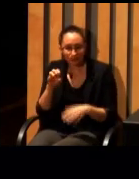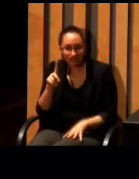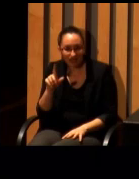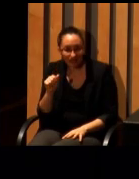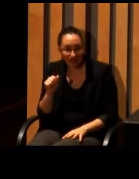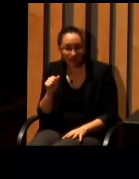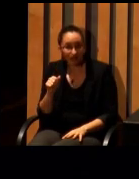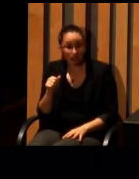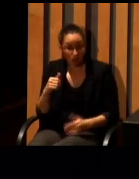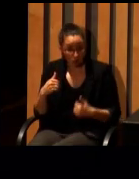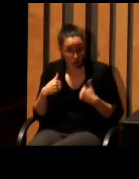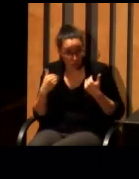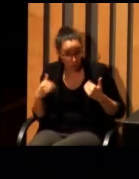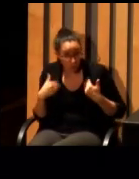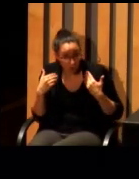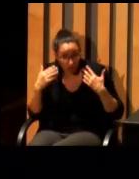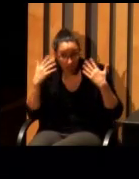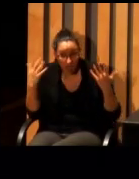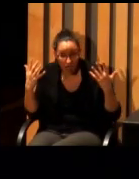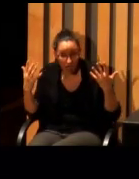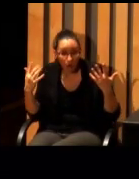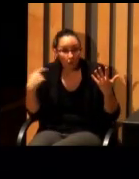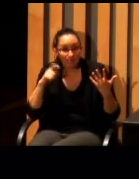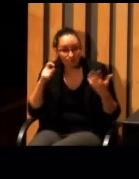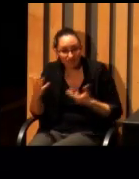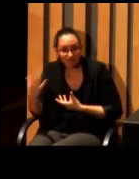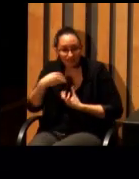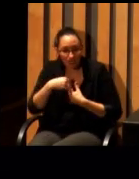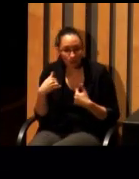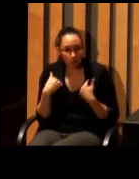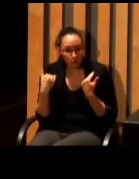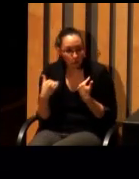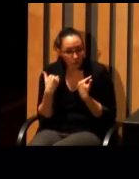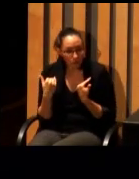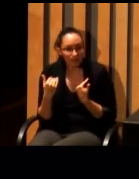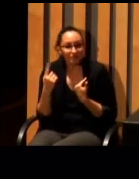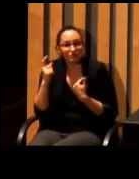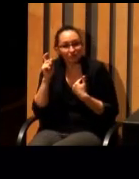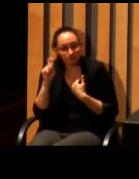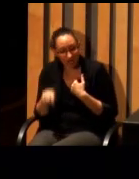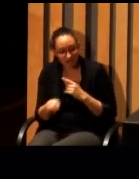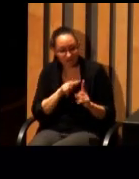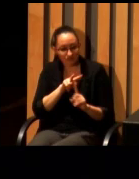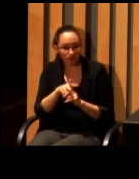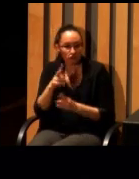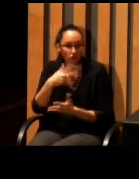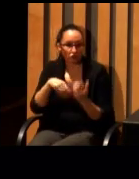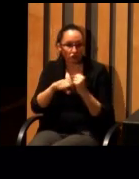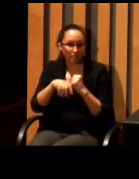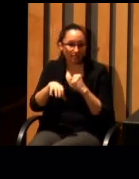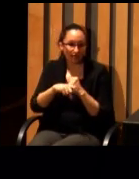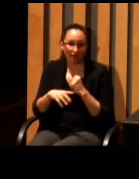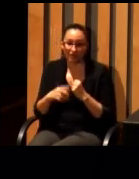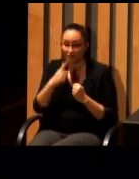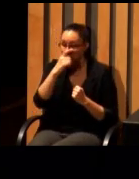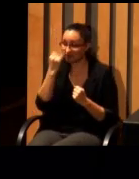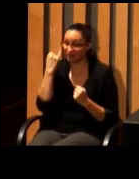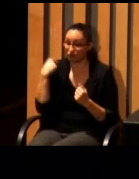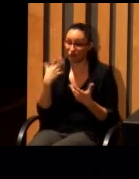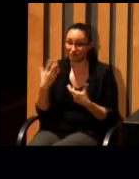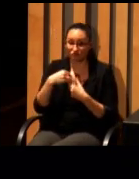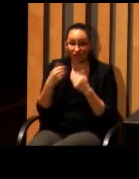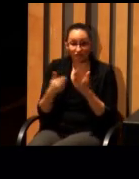youth, this is one of these things that I think we absolutely must engage. It's a sign in some ways, right, of where we're sitting generationally in relation to this